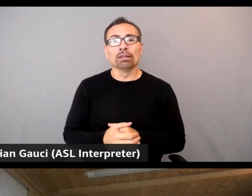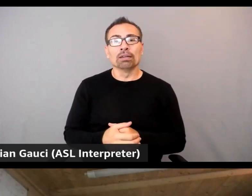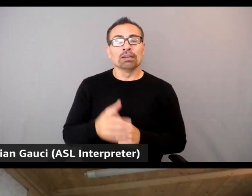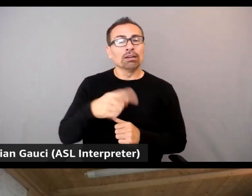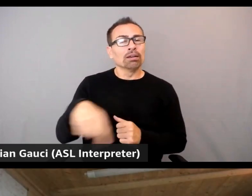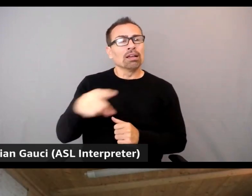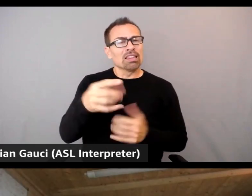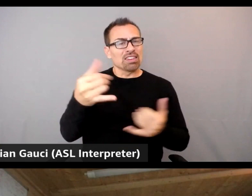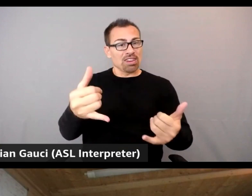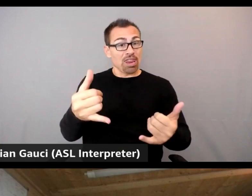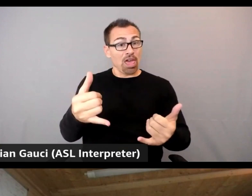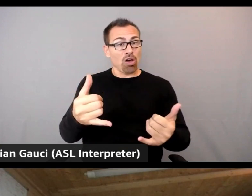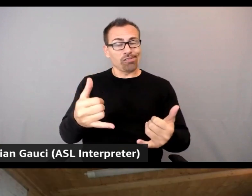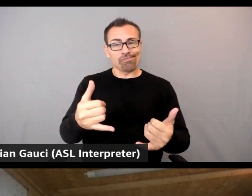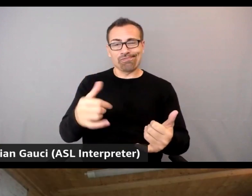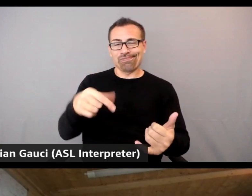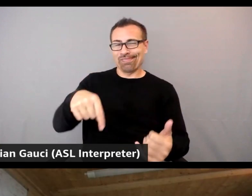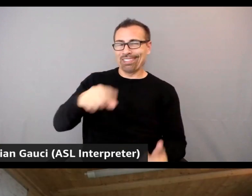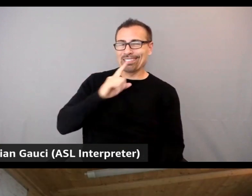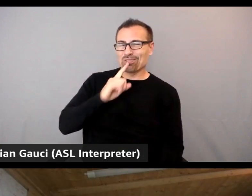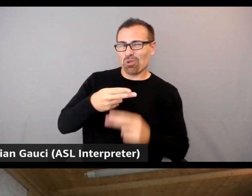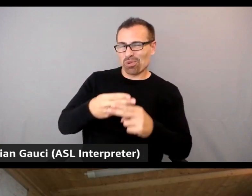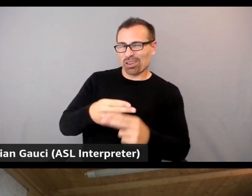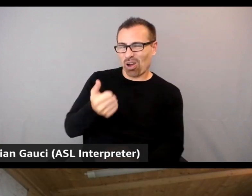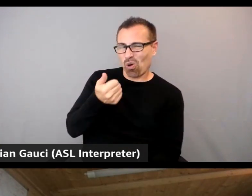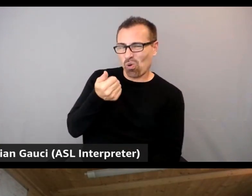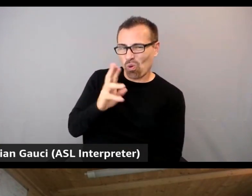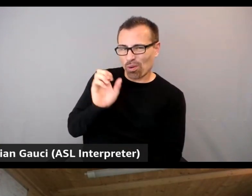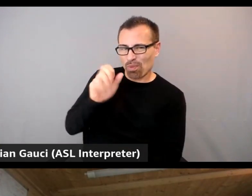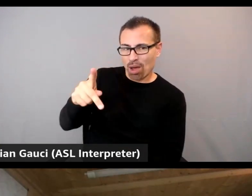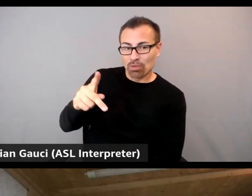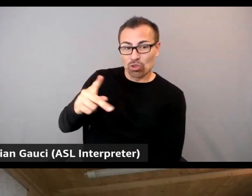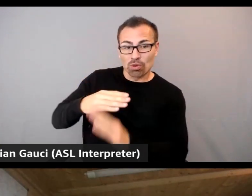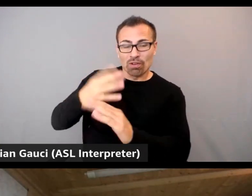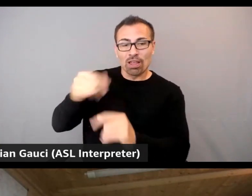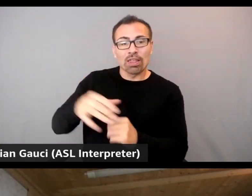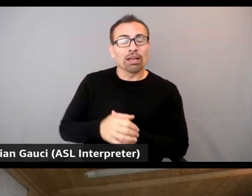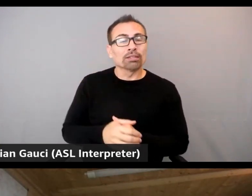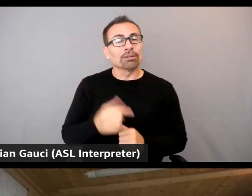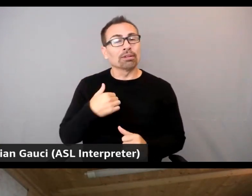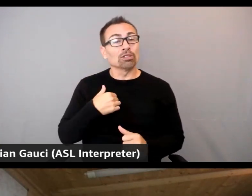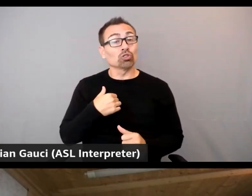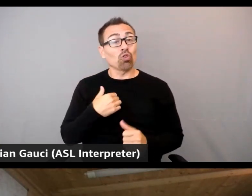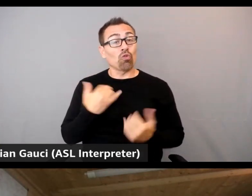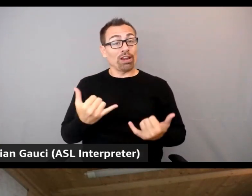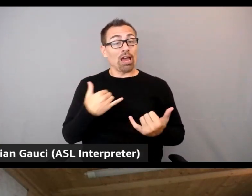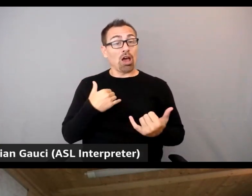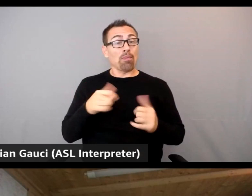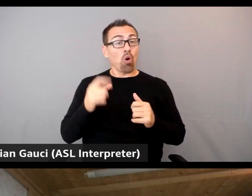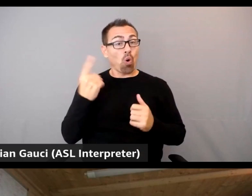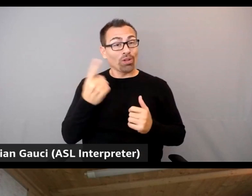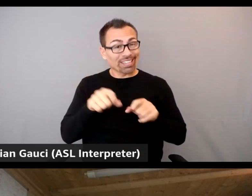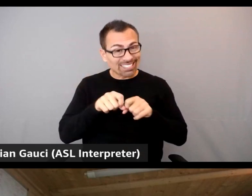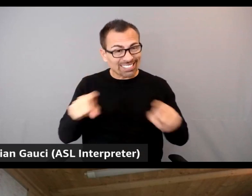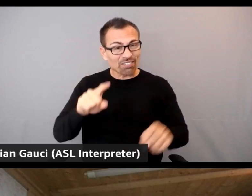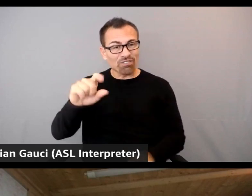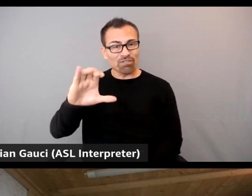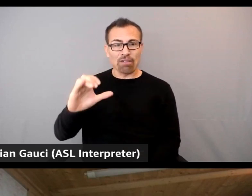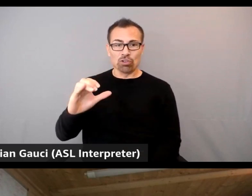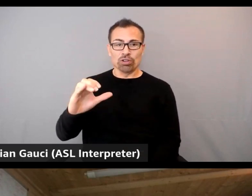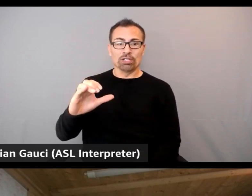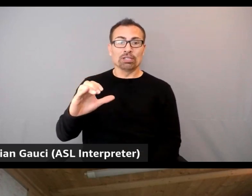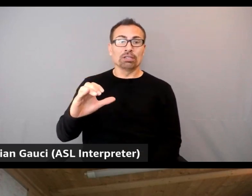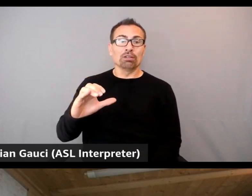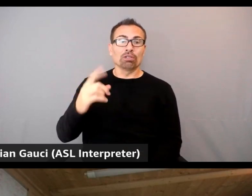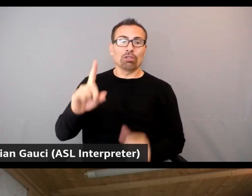warming up, an email, a sender will say, I'm only going to send 500 in day one through each IP,